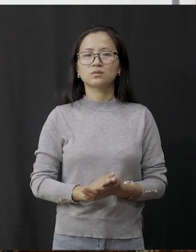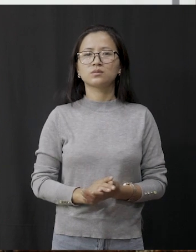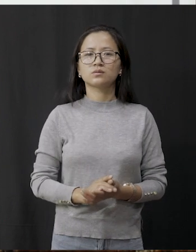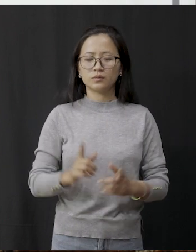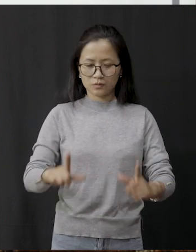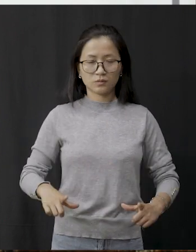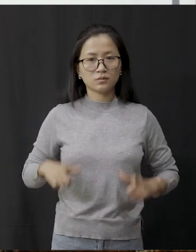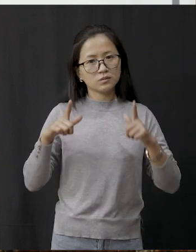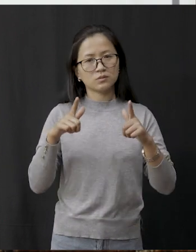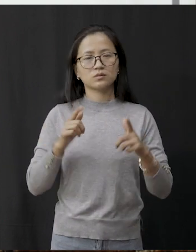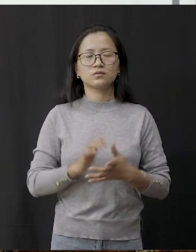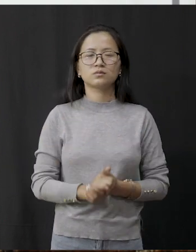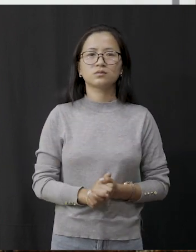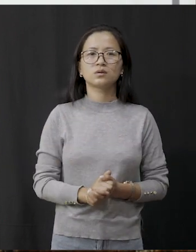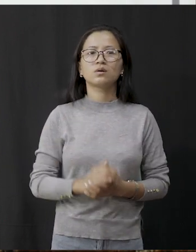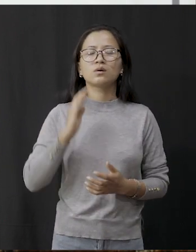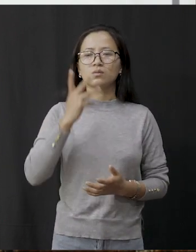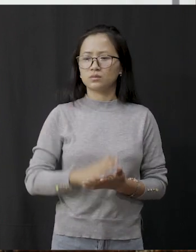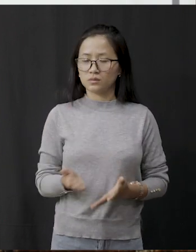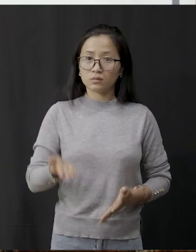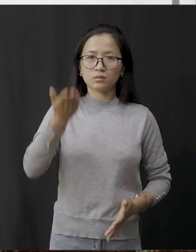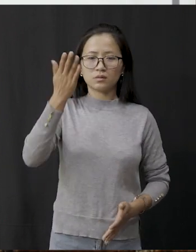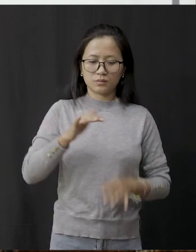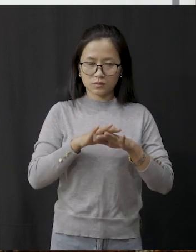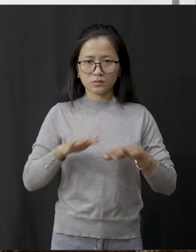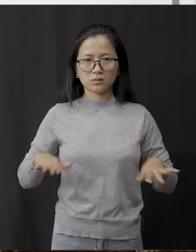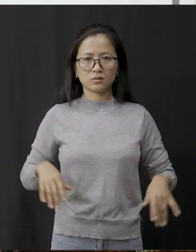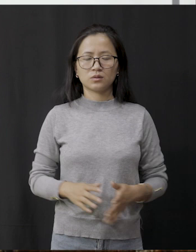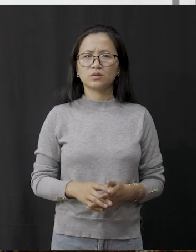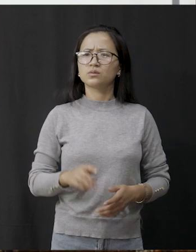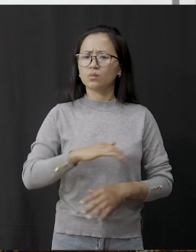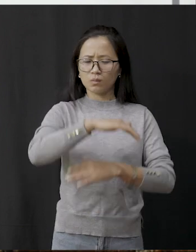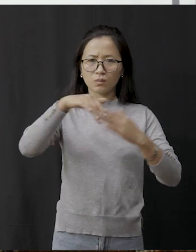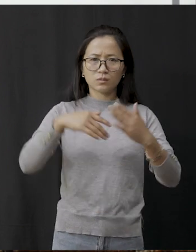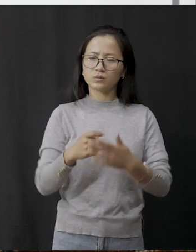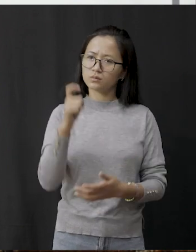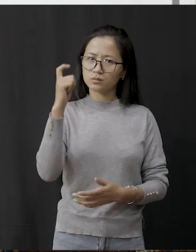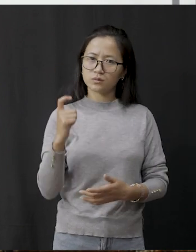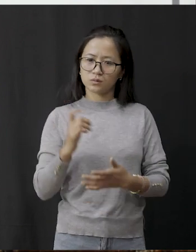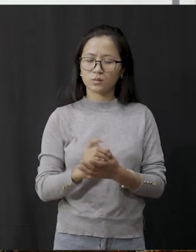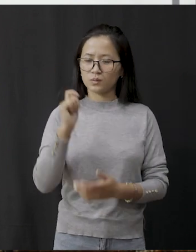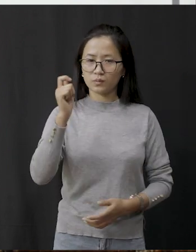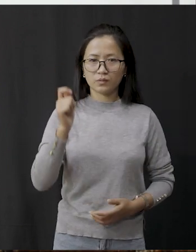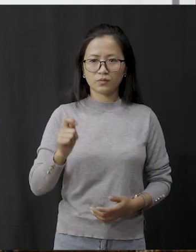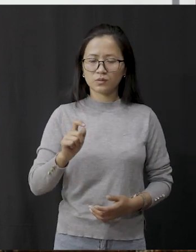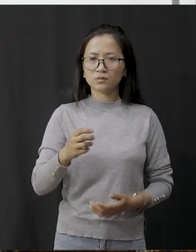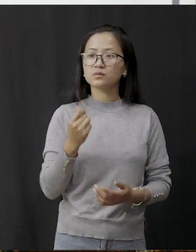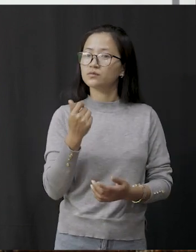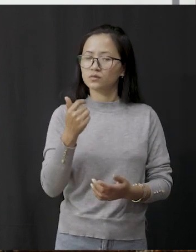a living. Now when you grow up, students, you all need to work to earn for